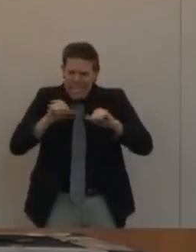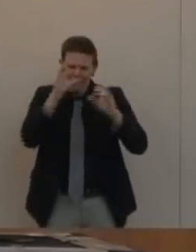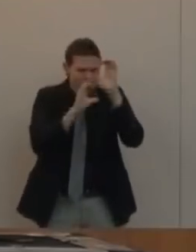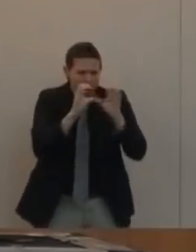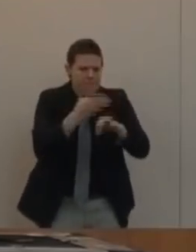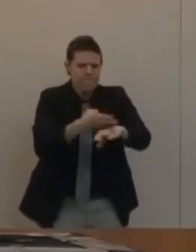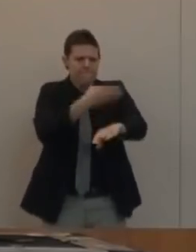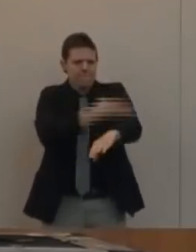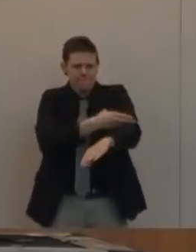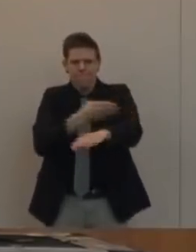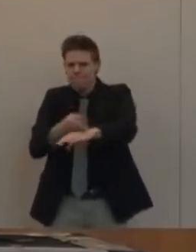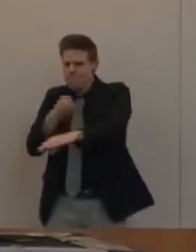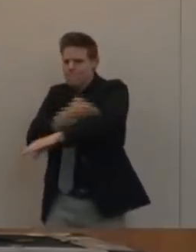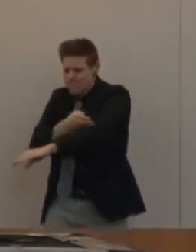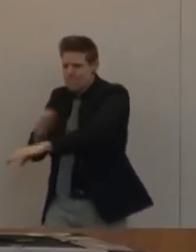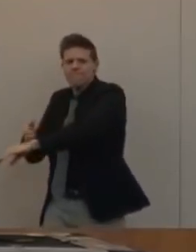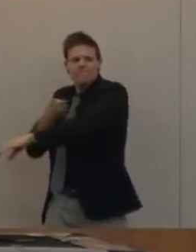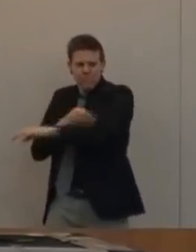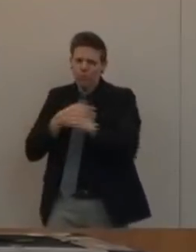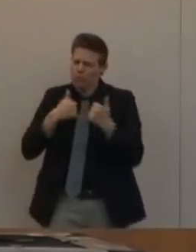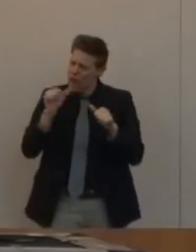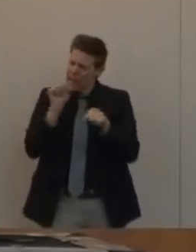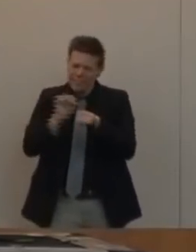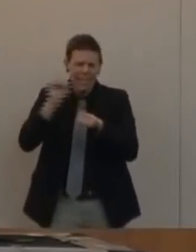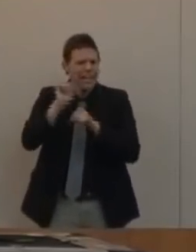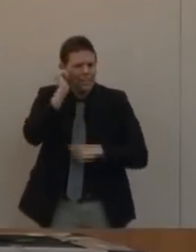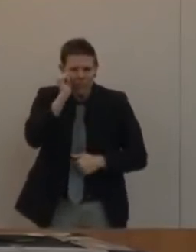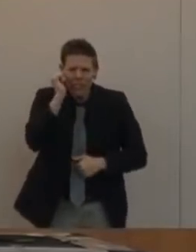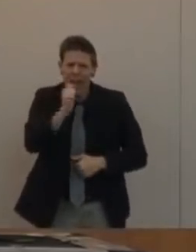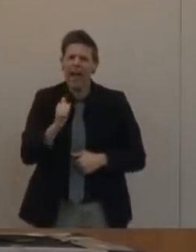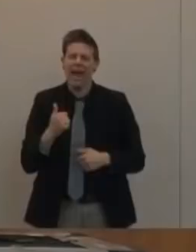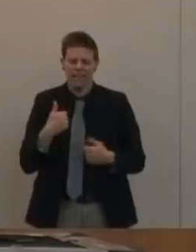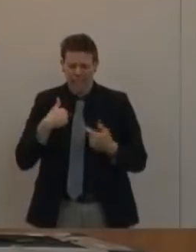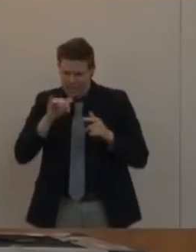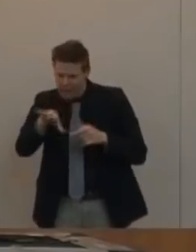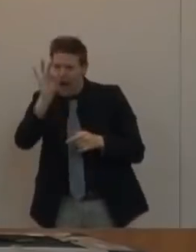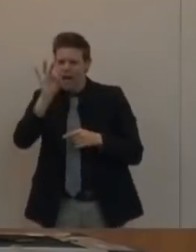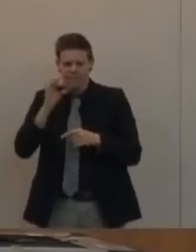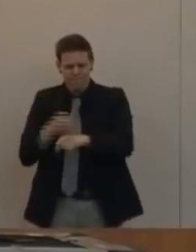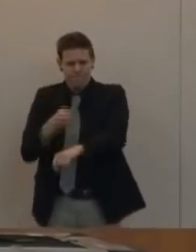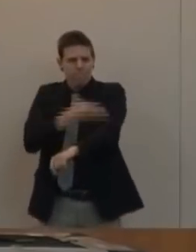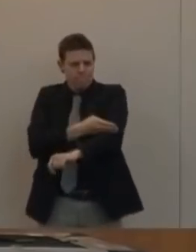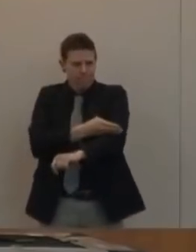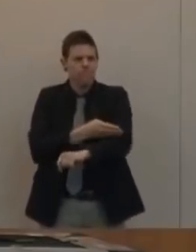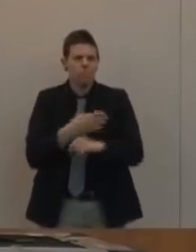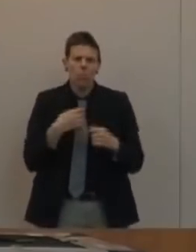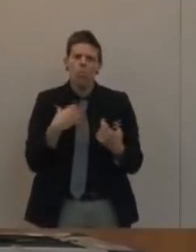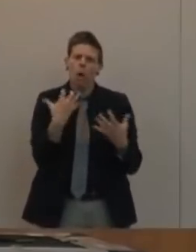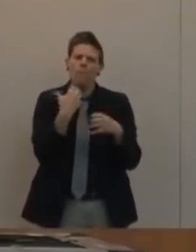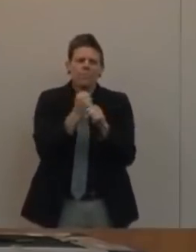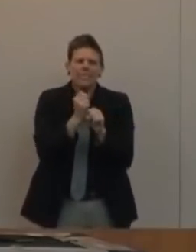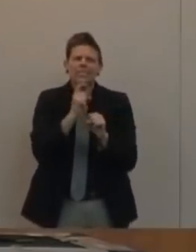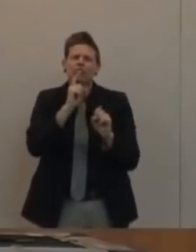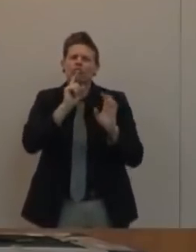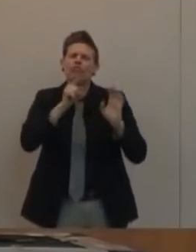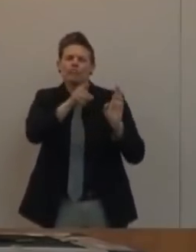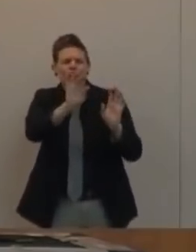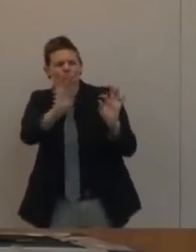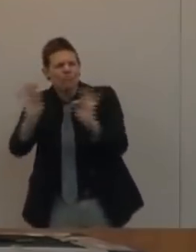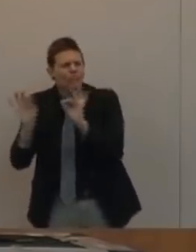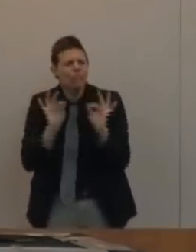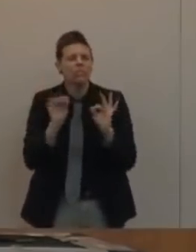to continue to try to do that. So with that, I want to make sure that everybody has a